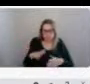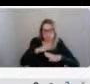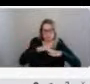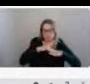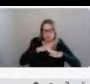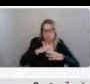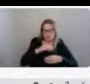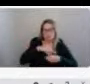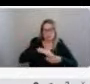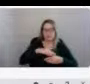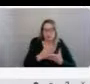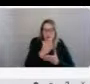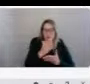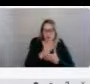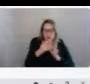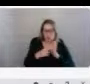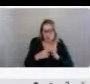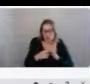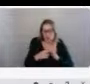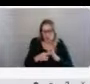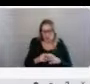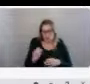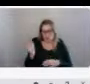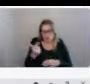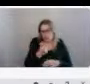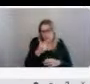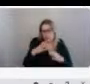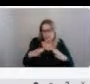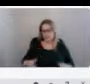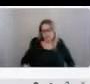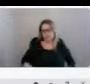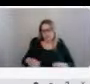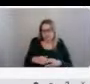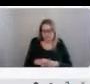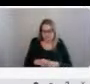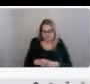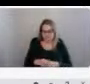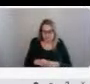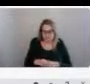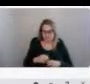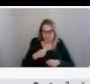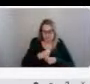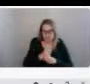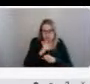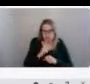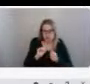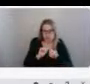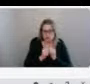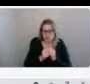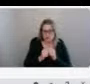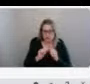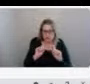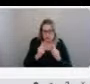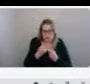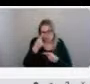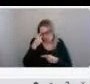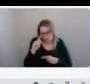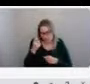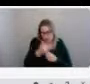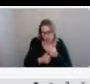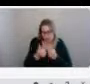rights and representation of all of our citizens it ensures competitive districts for the welfare of